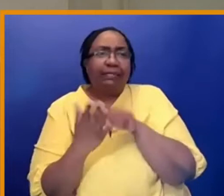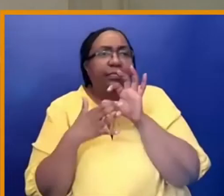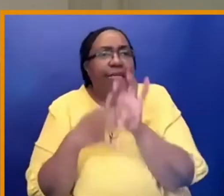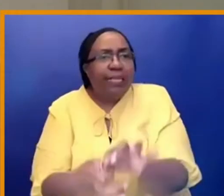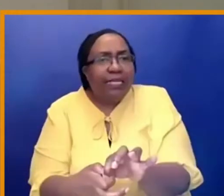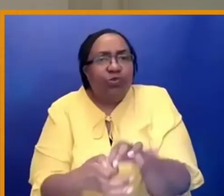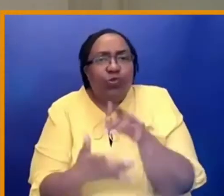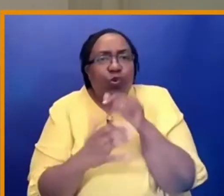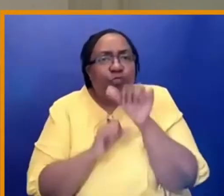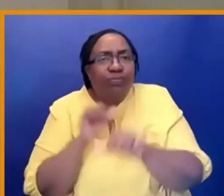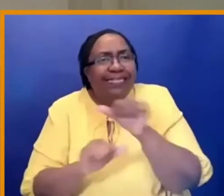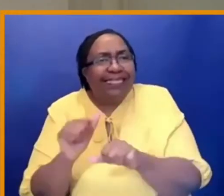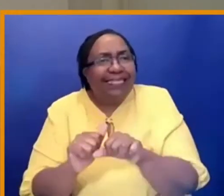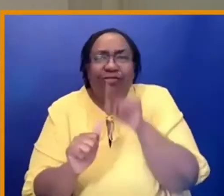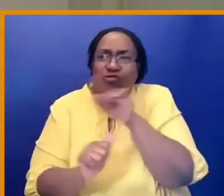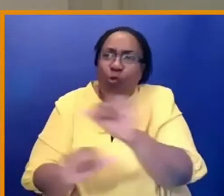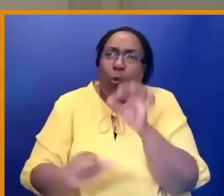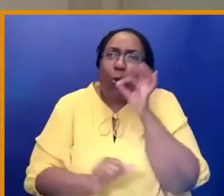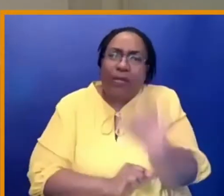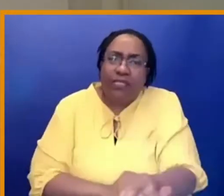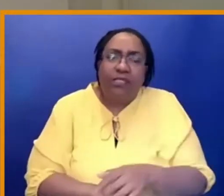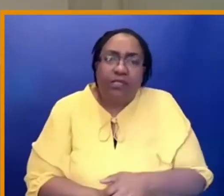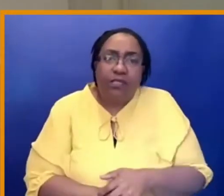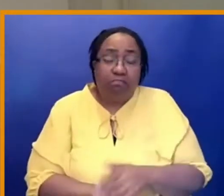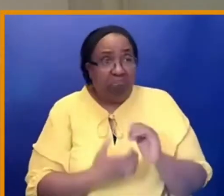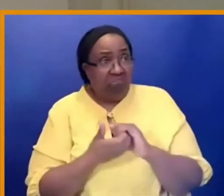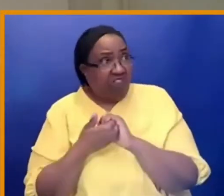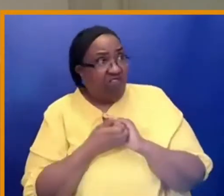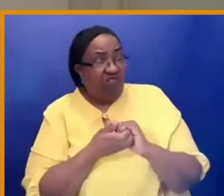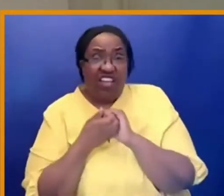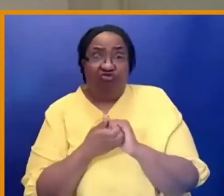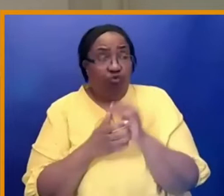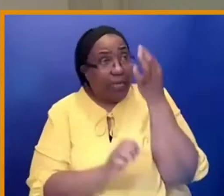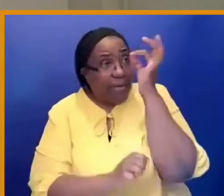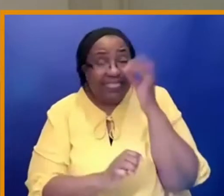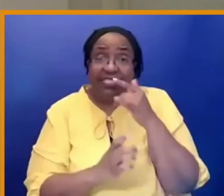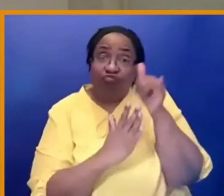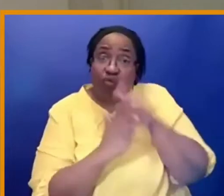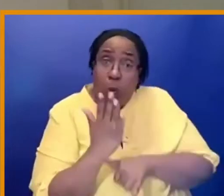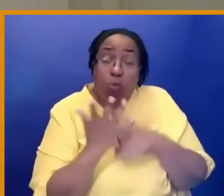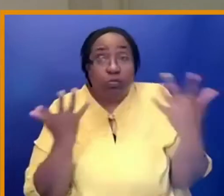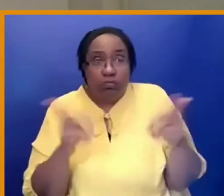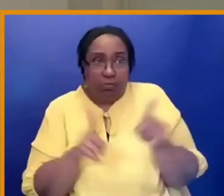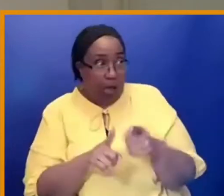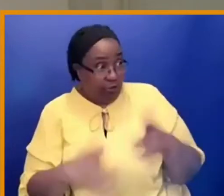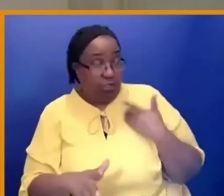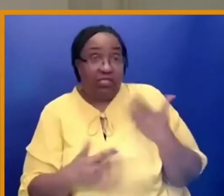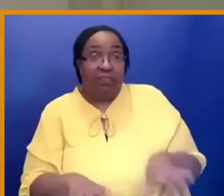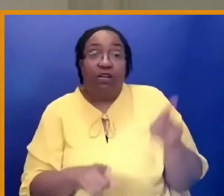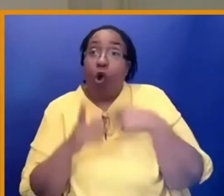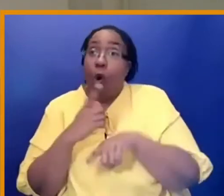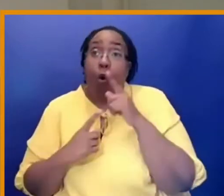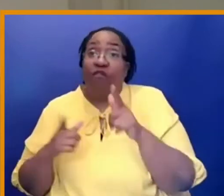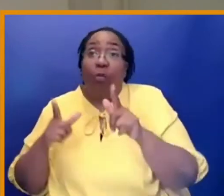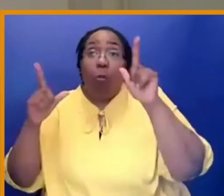submit to reports. The reports from federal committees, like the one we've just had, or from our parliamentary parties in the Commons and Lords. And what